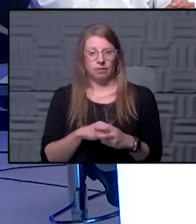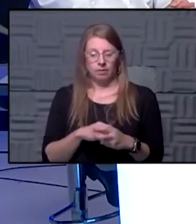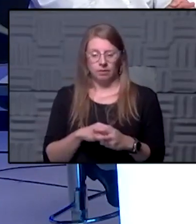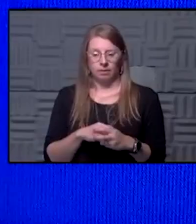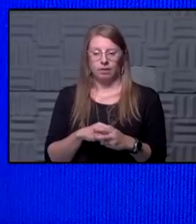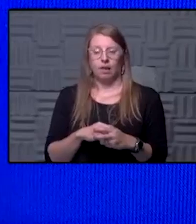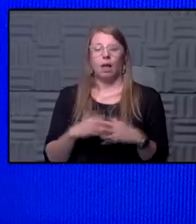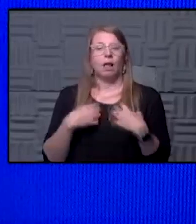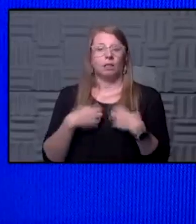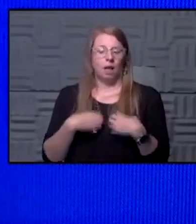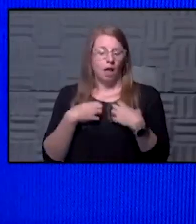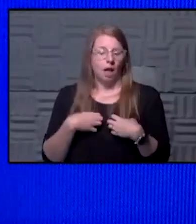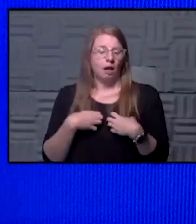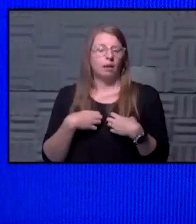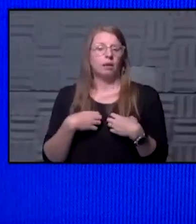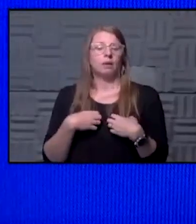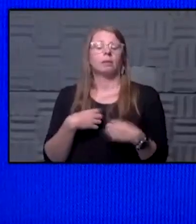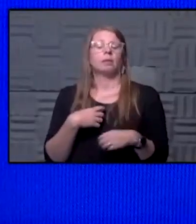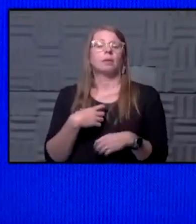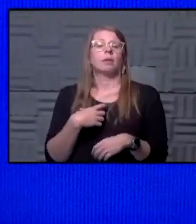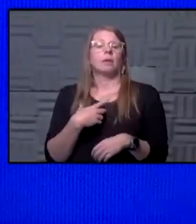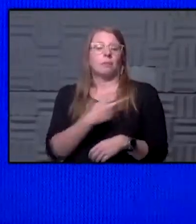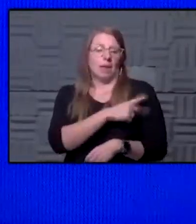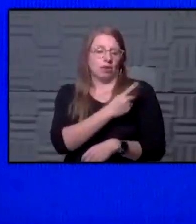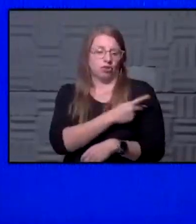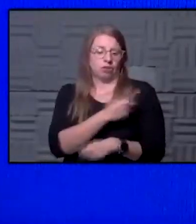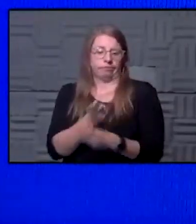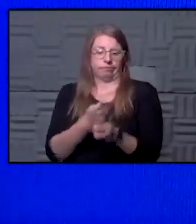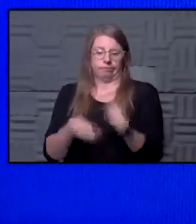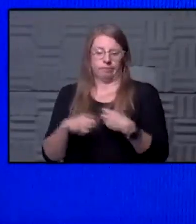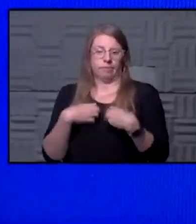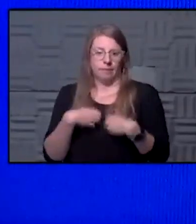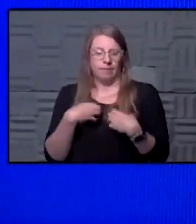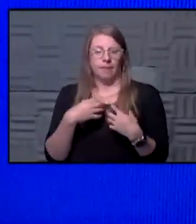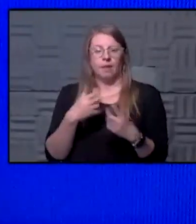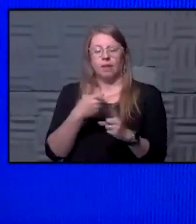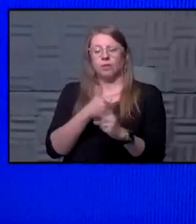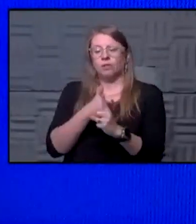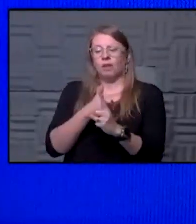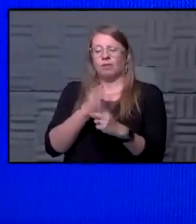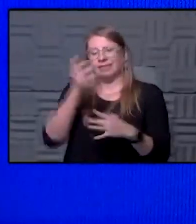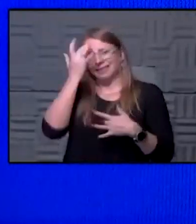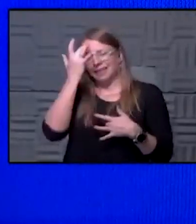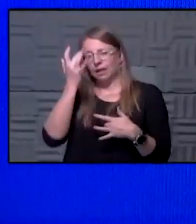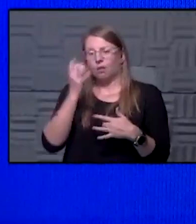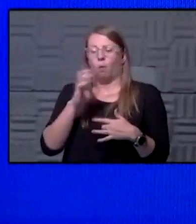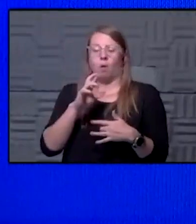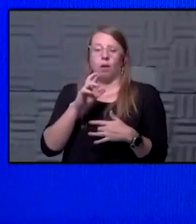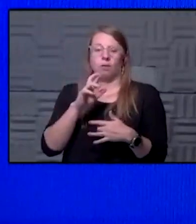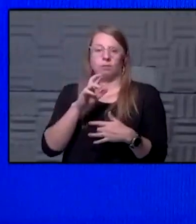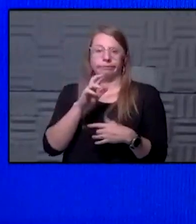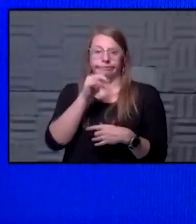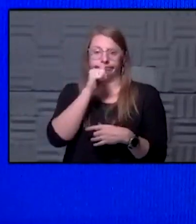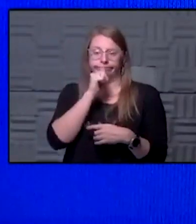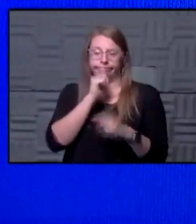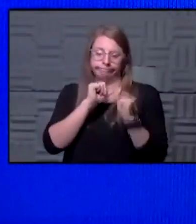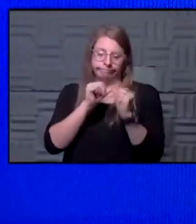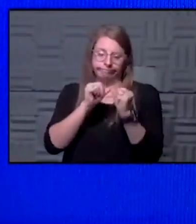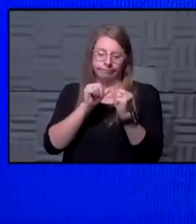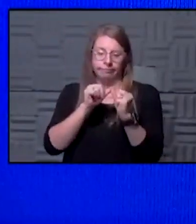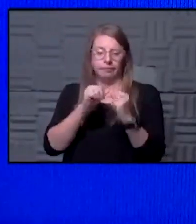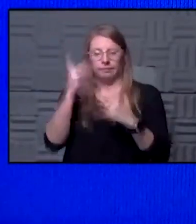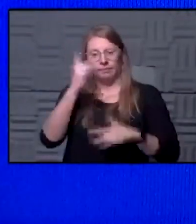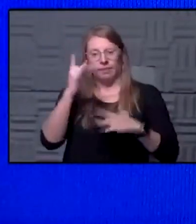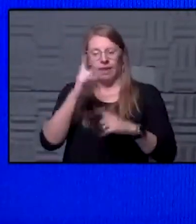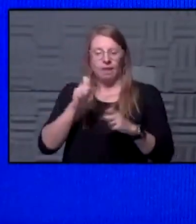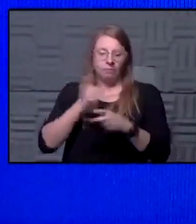who've had a lung transplant or cystic fibrosis. And, you know, I think when you're immunocompromised or you're sick or you got a chronic illness, you have to be a little bit extra vigilant about